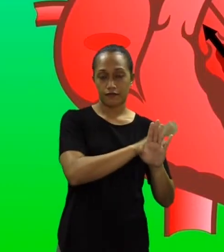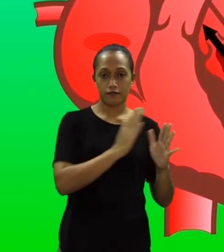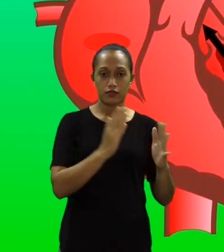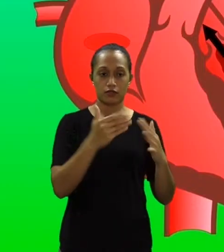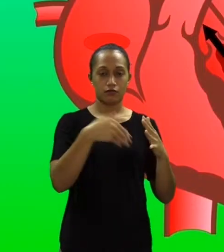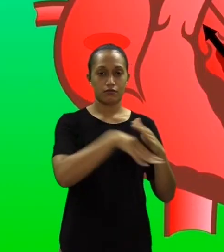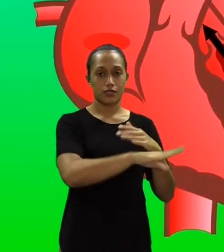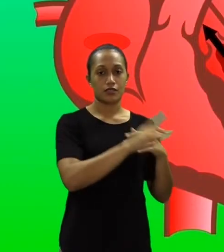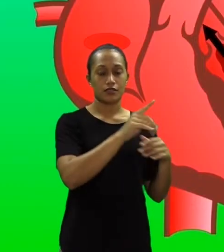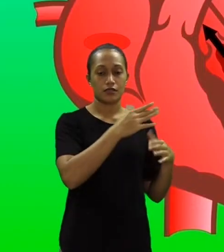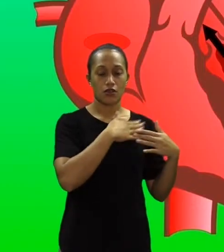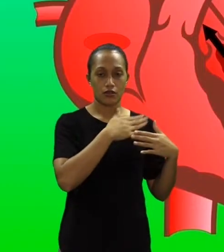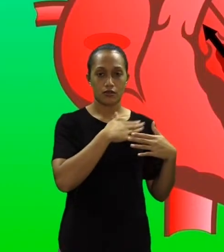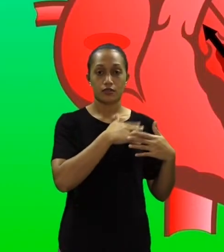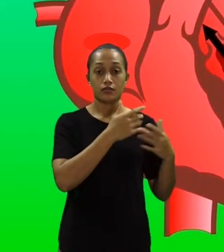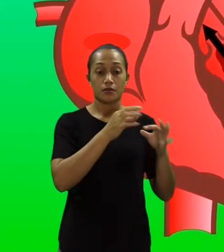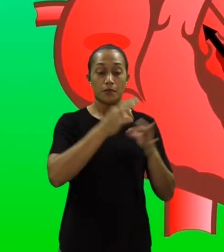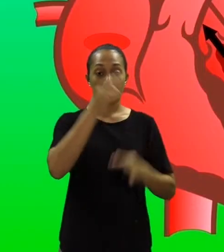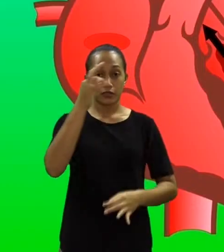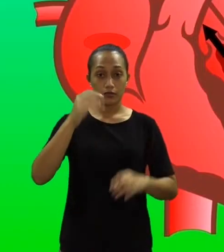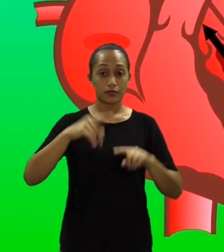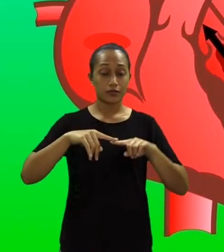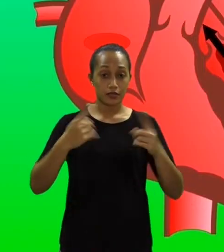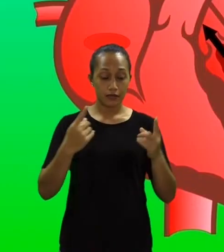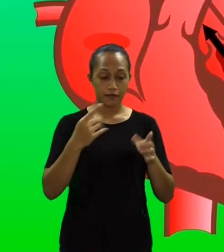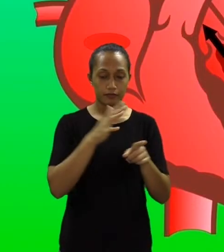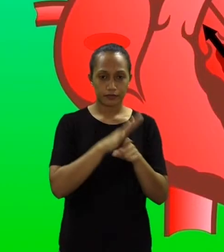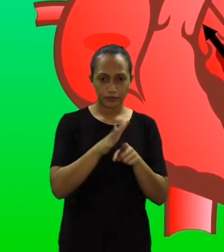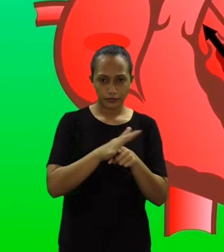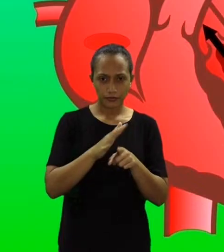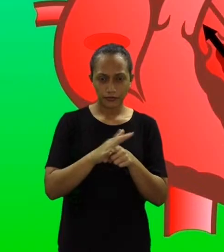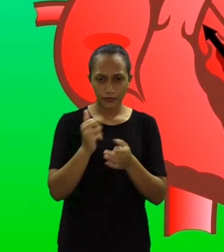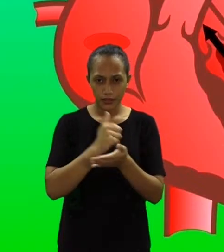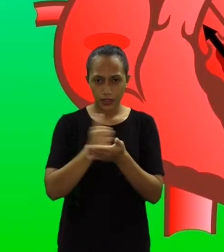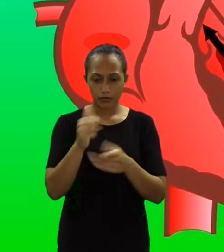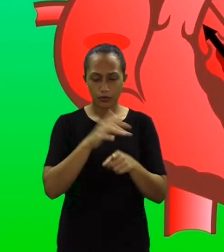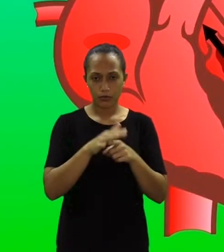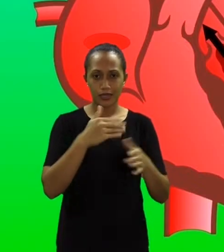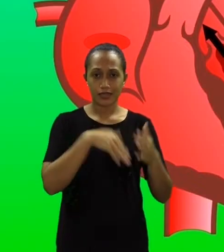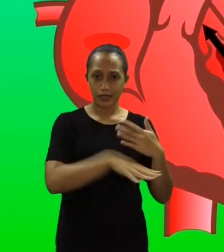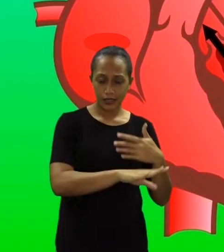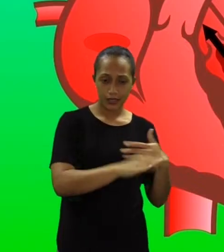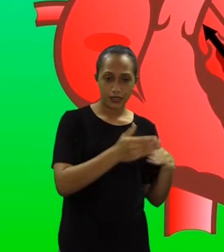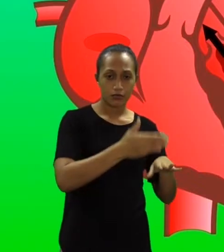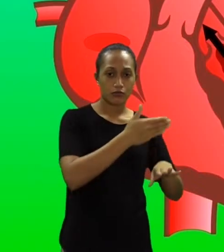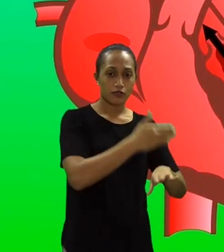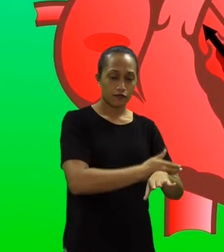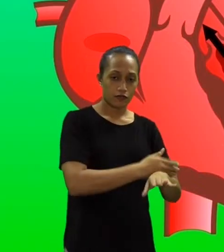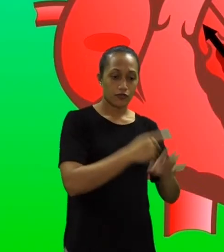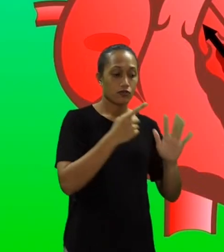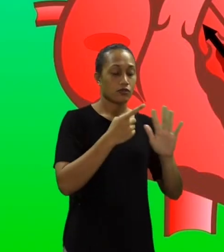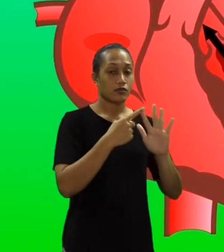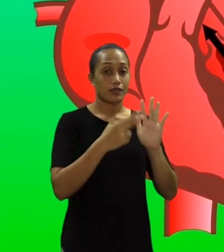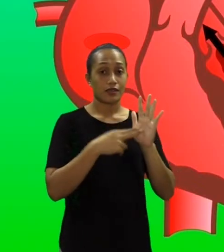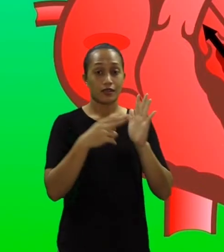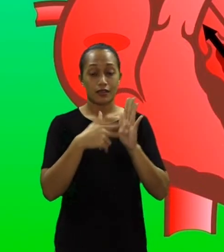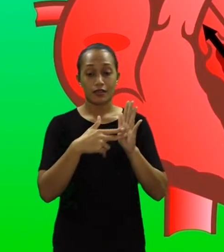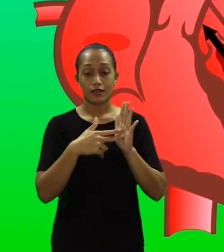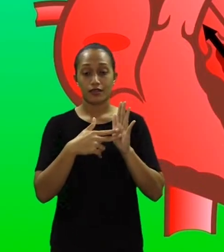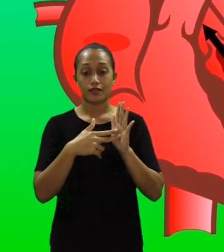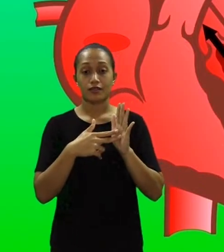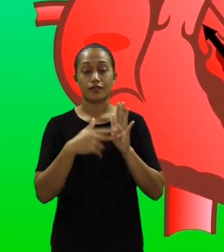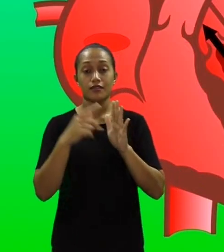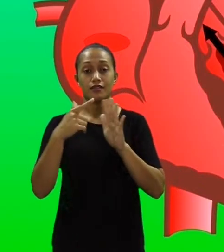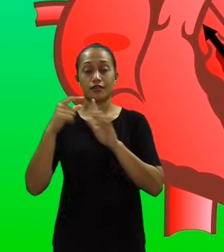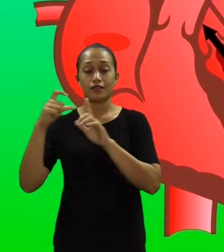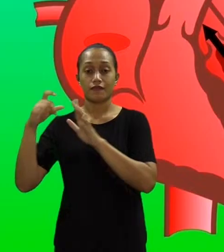heart contraction. It is the measurement of the difference in the amount of the blood in the ventricle before a contraction, called end diastolic volume, and after